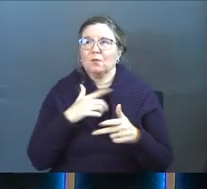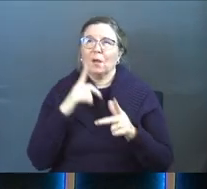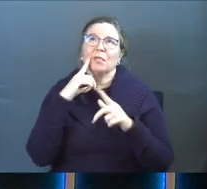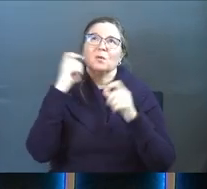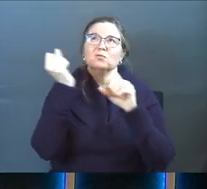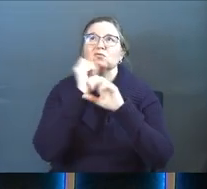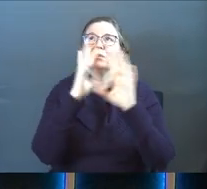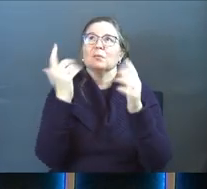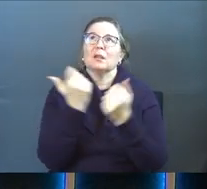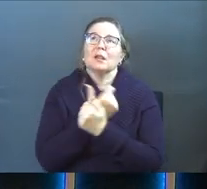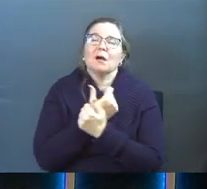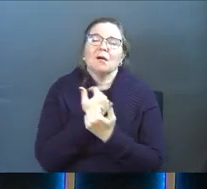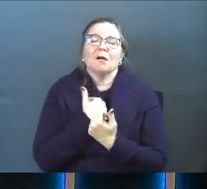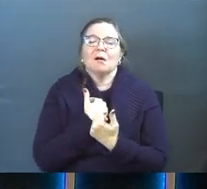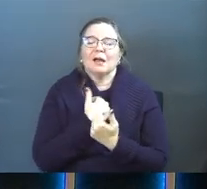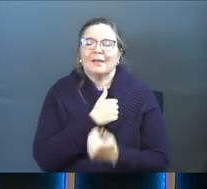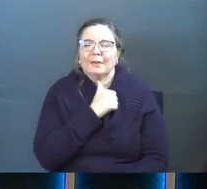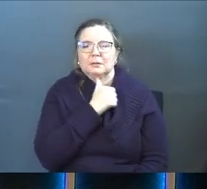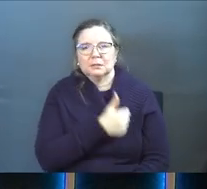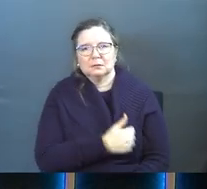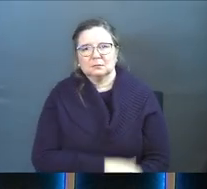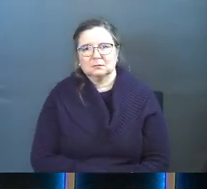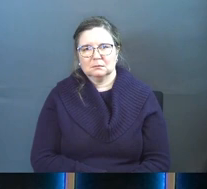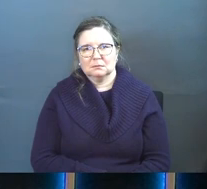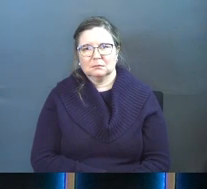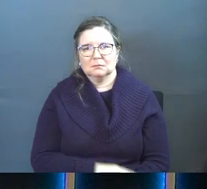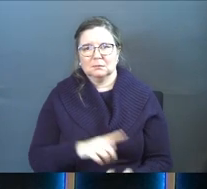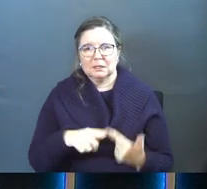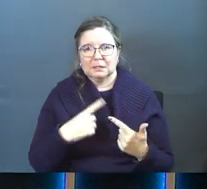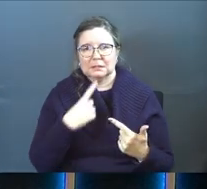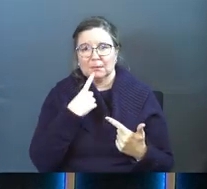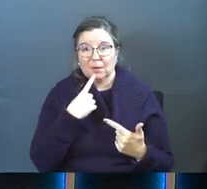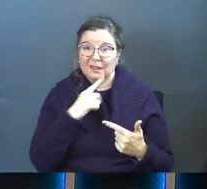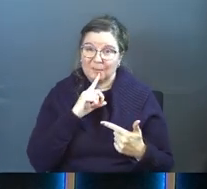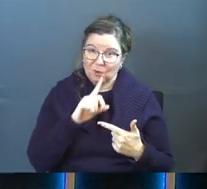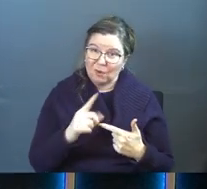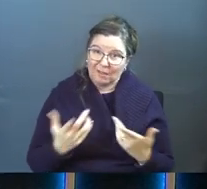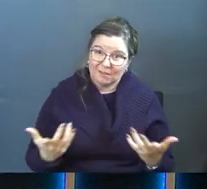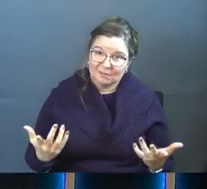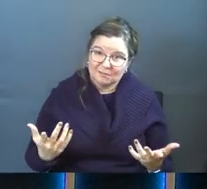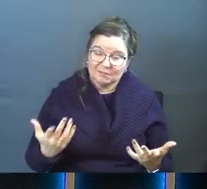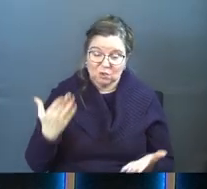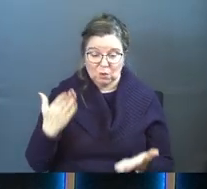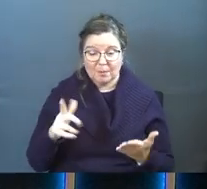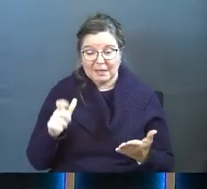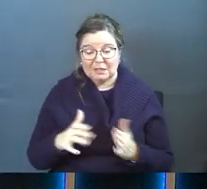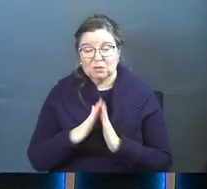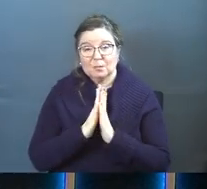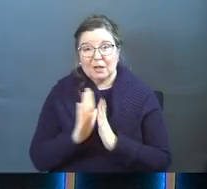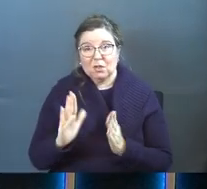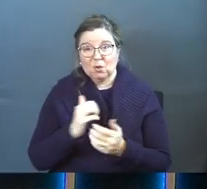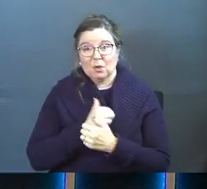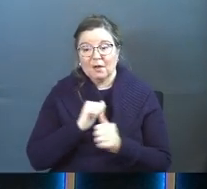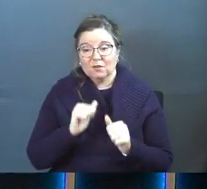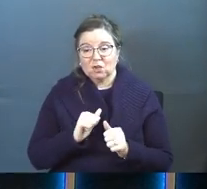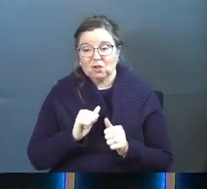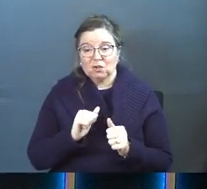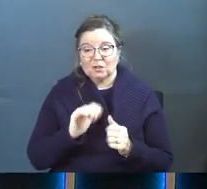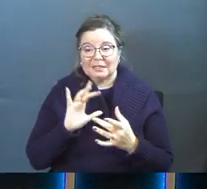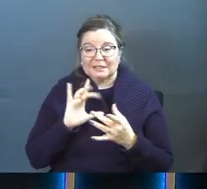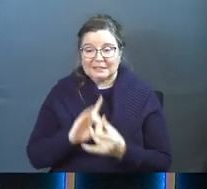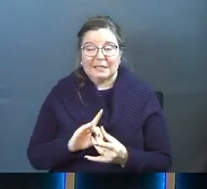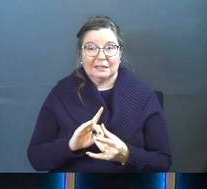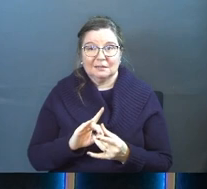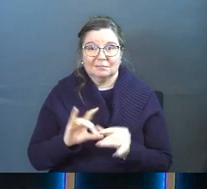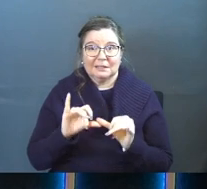that they would love you, and they did not. Let's be real. You might need to pray that your love could stick by